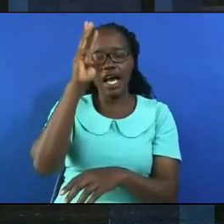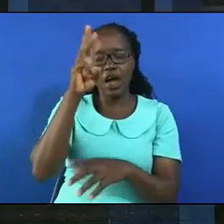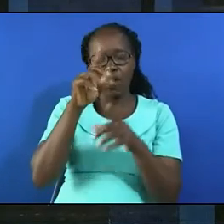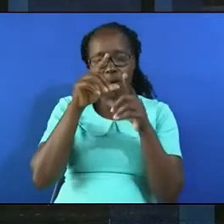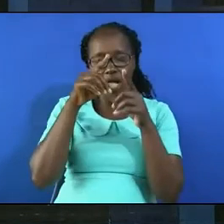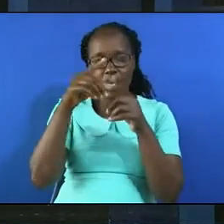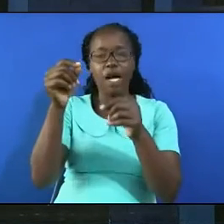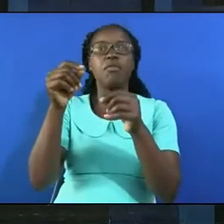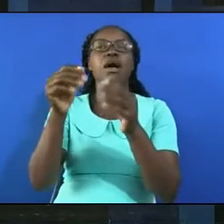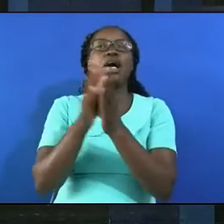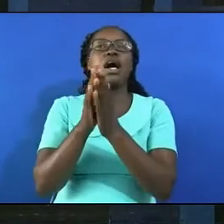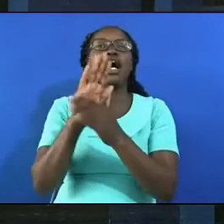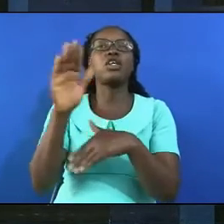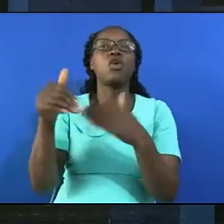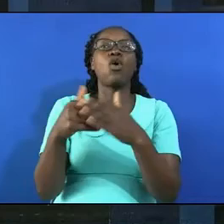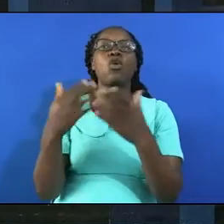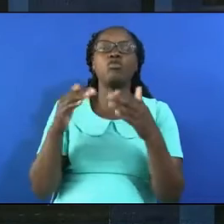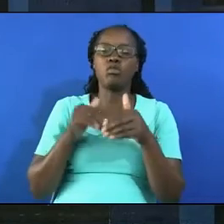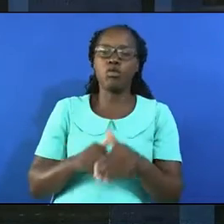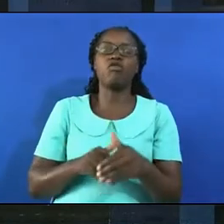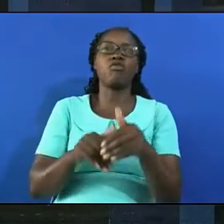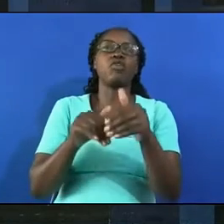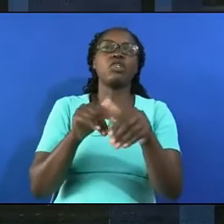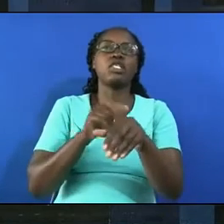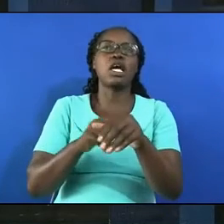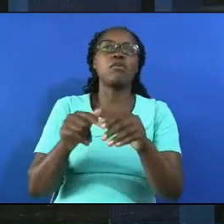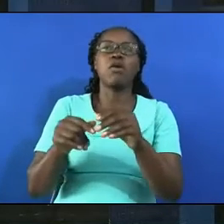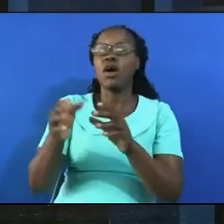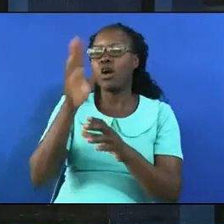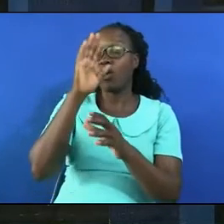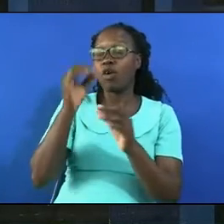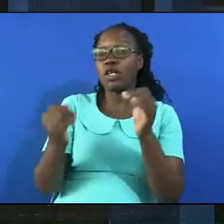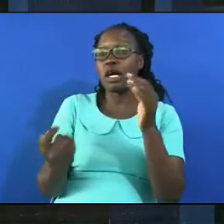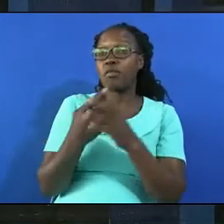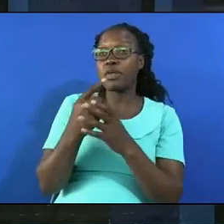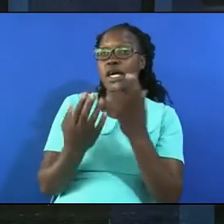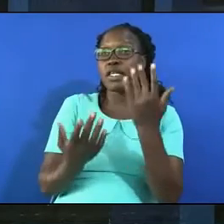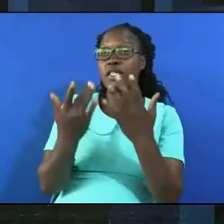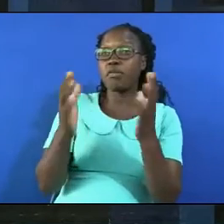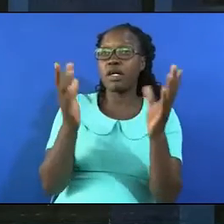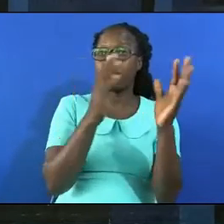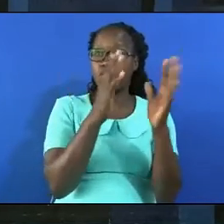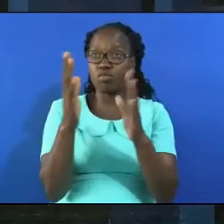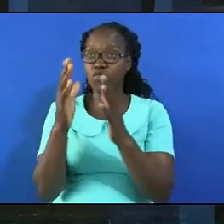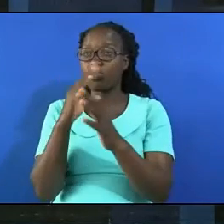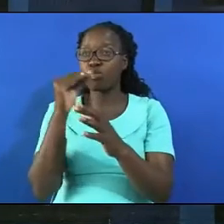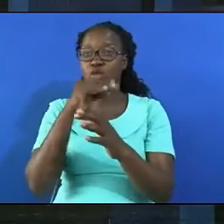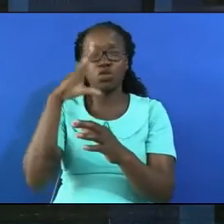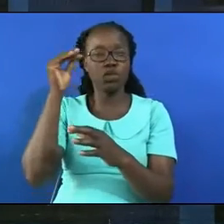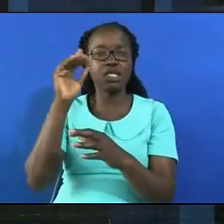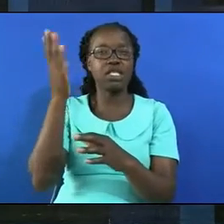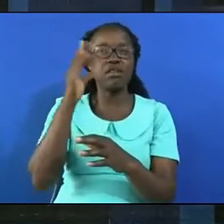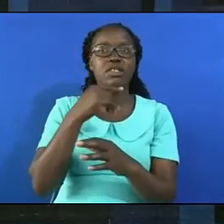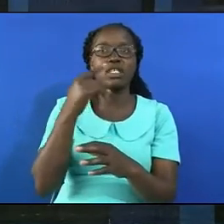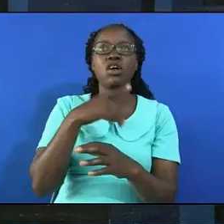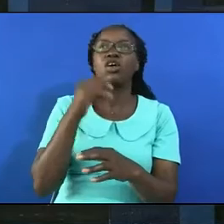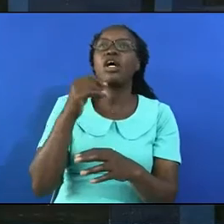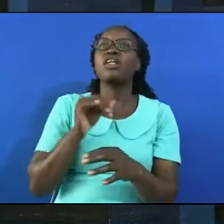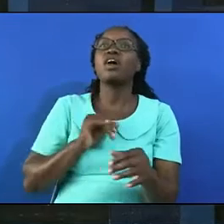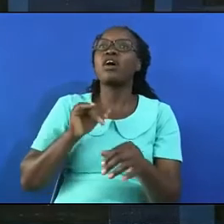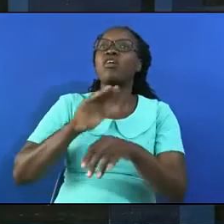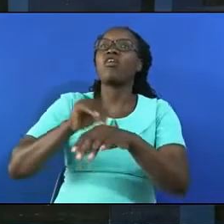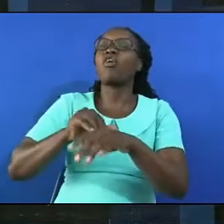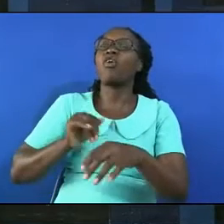And everybody else came. When God appeared in a burning bush to speak to Moses, did he tell him that go and call your